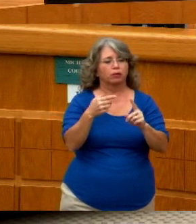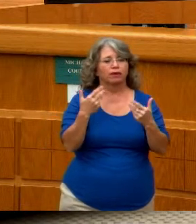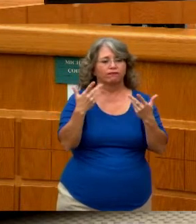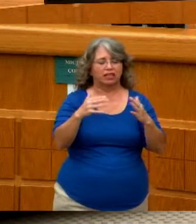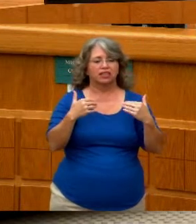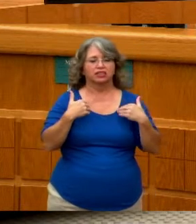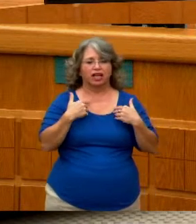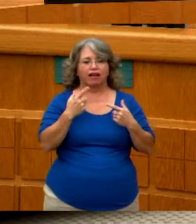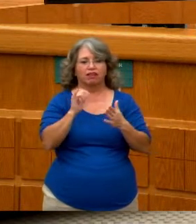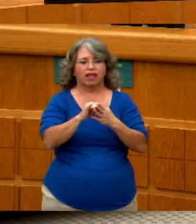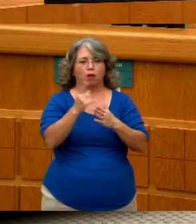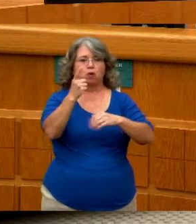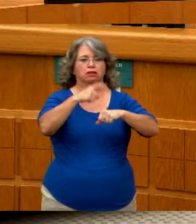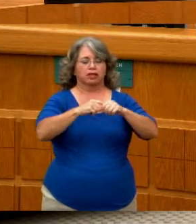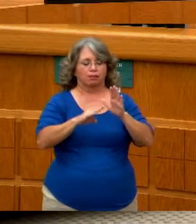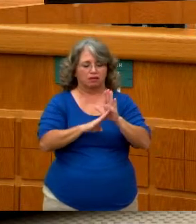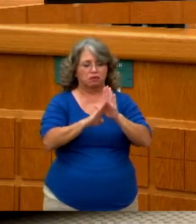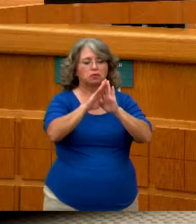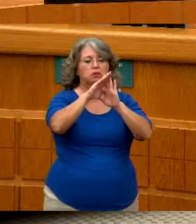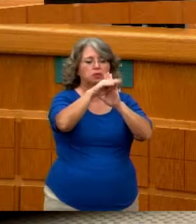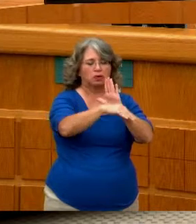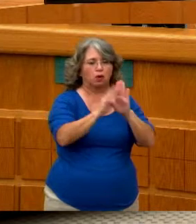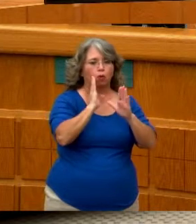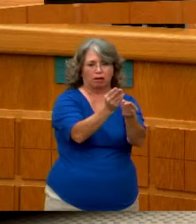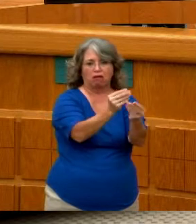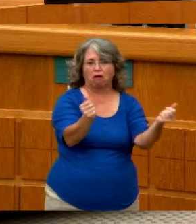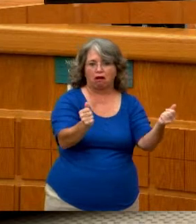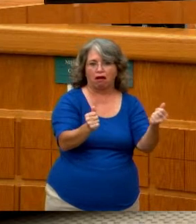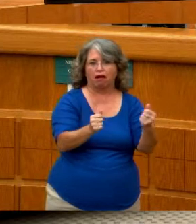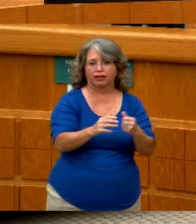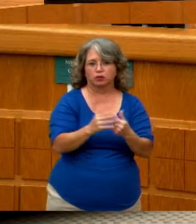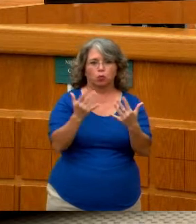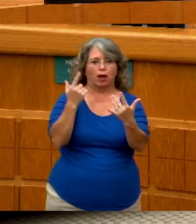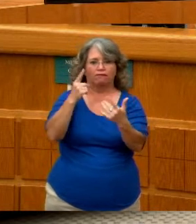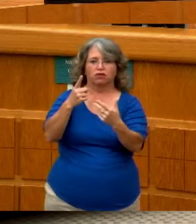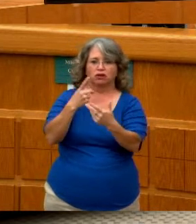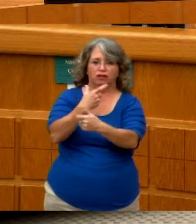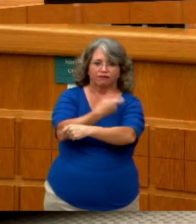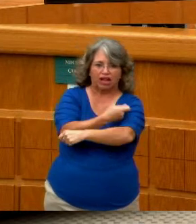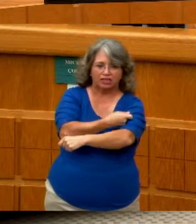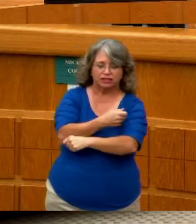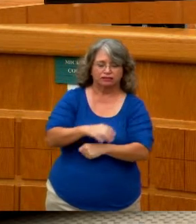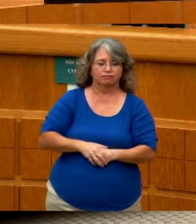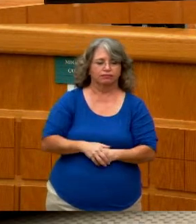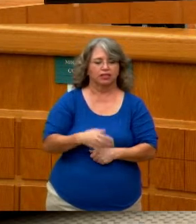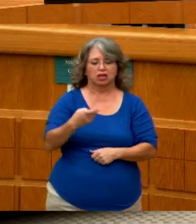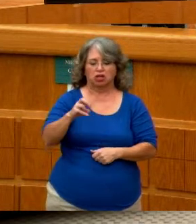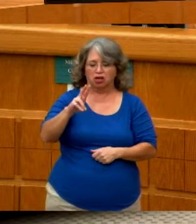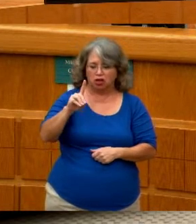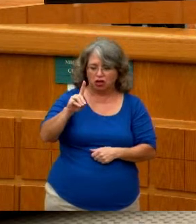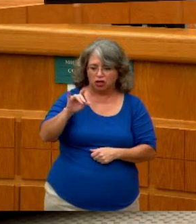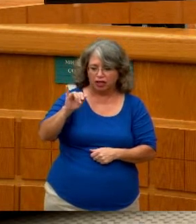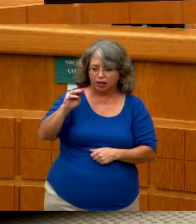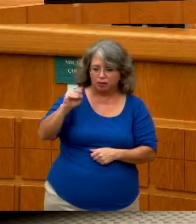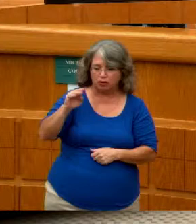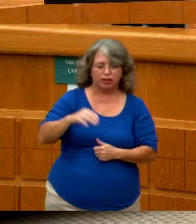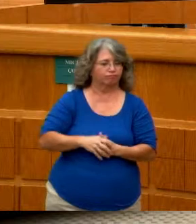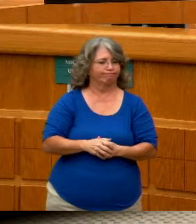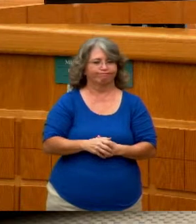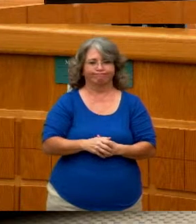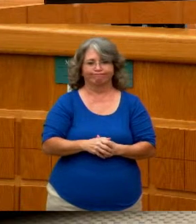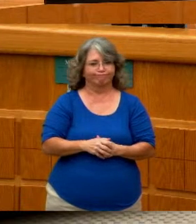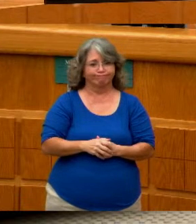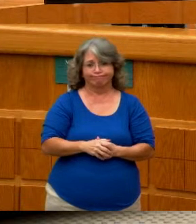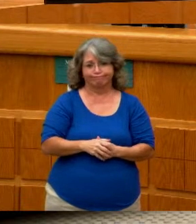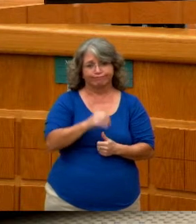Also heard that, hey, once we get over that hump, they'll be fine, it'll be gone. We just wait for a vaccine, herd immunity.